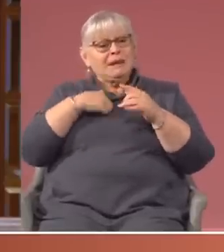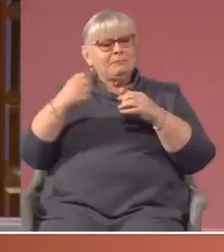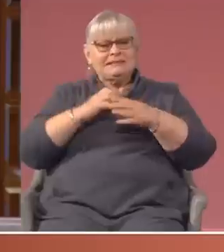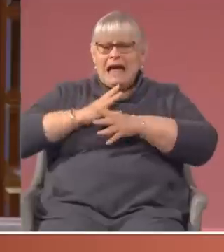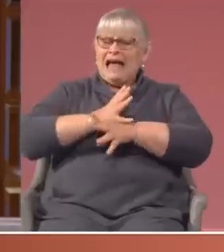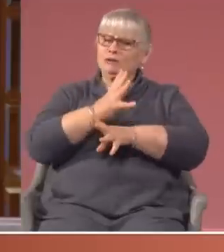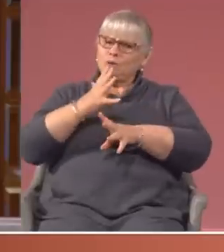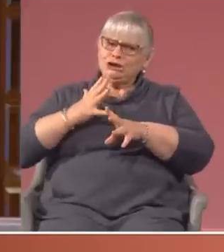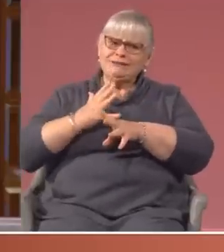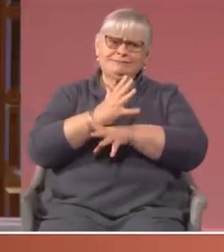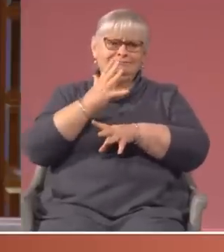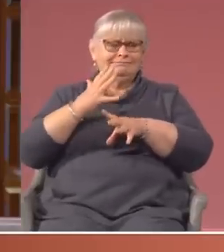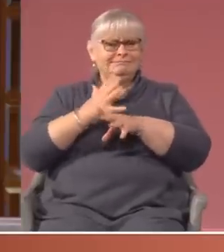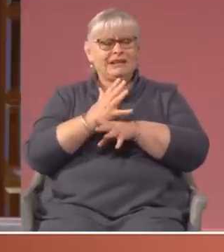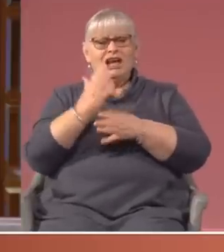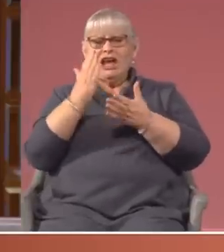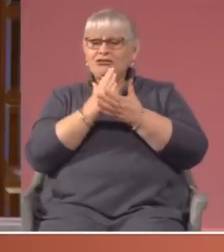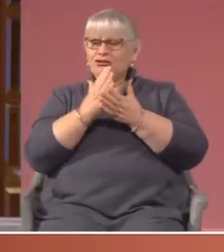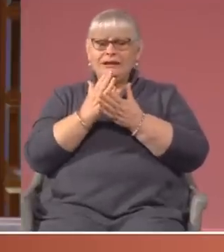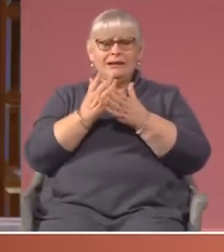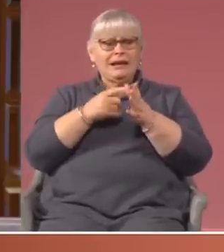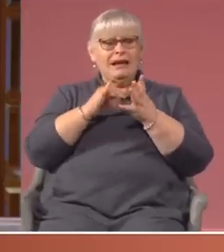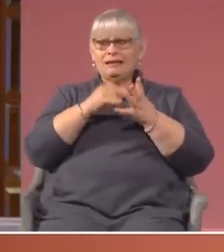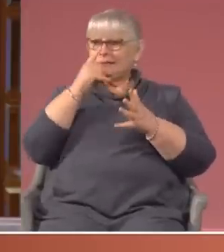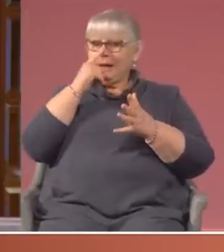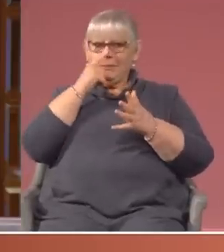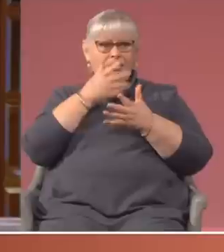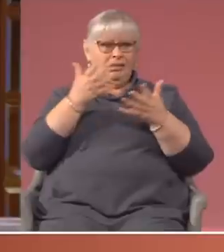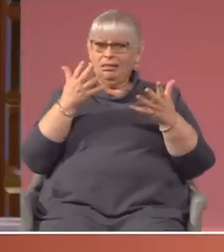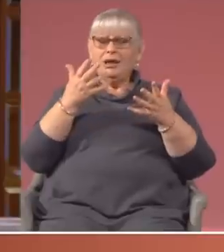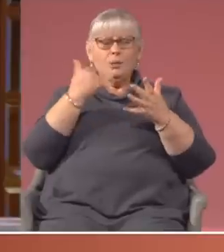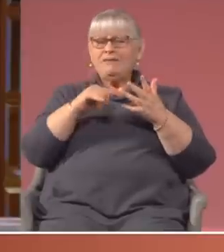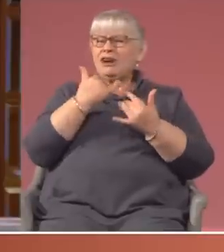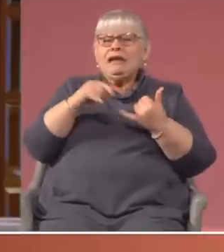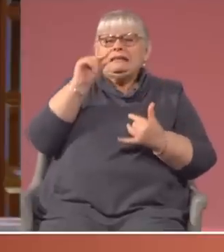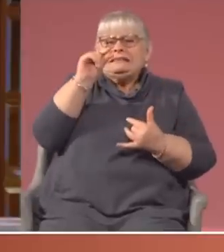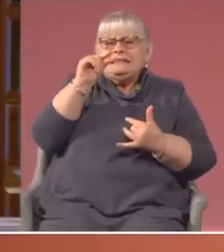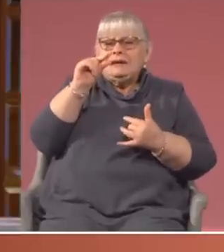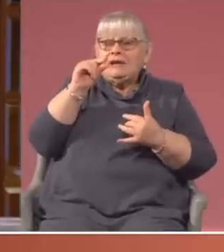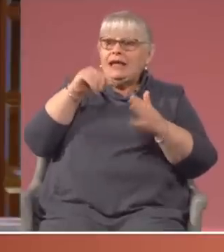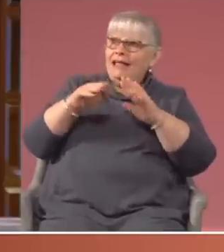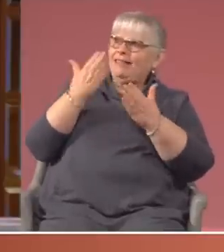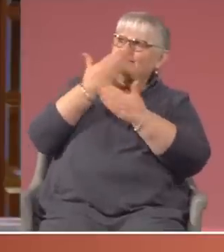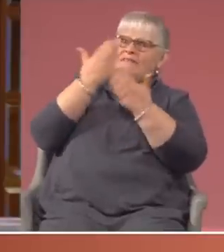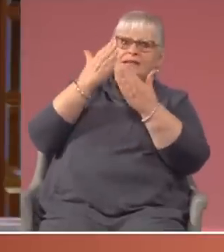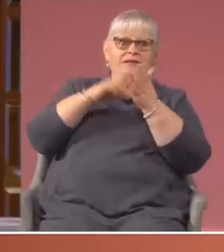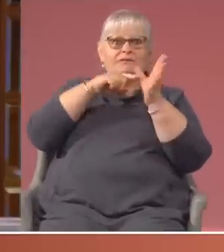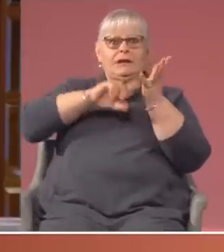understanding of how small and insignificant we are in the face of nature, how at the mercy of the elements we